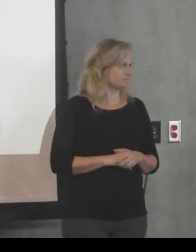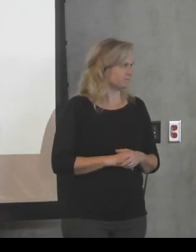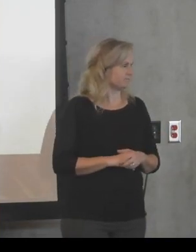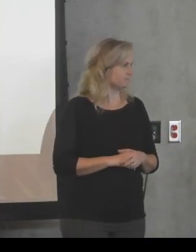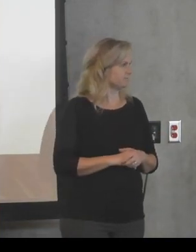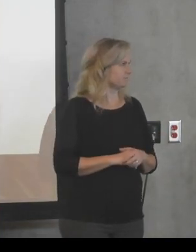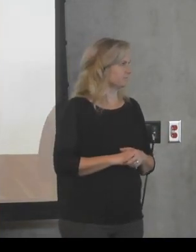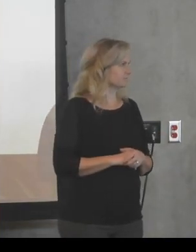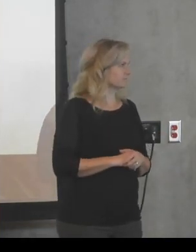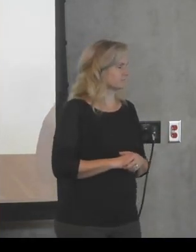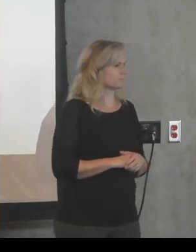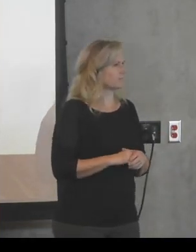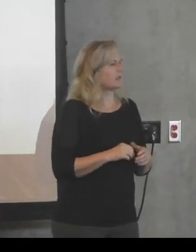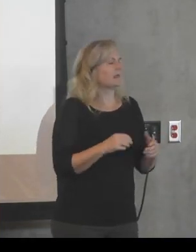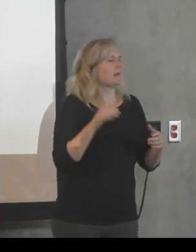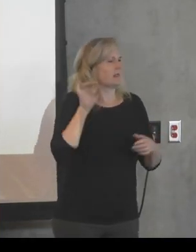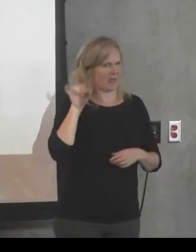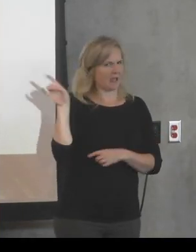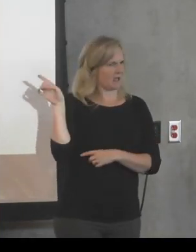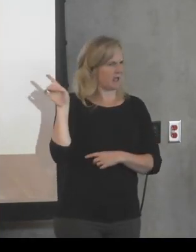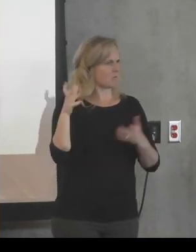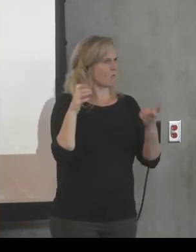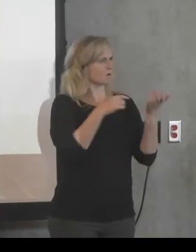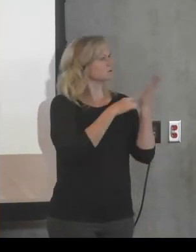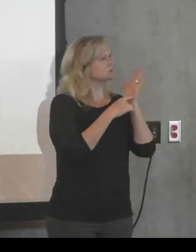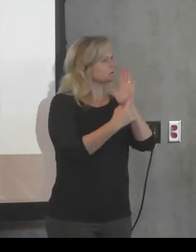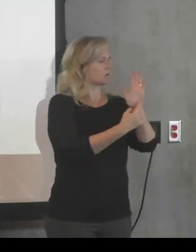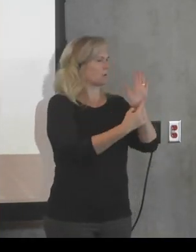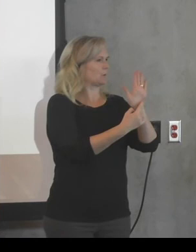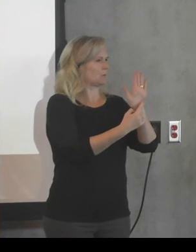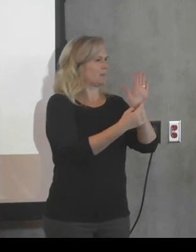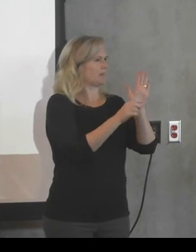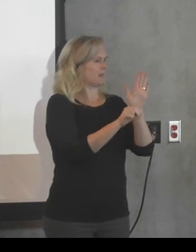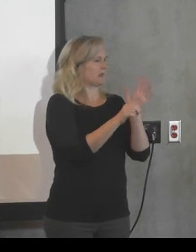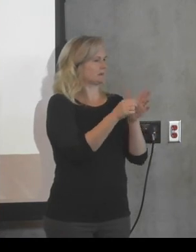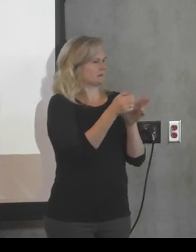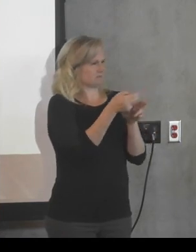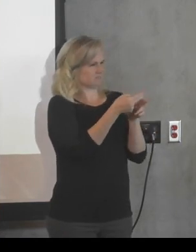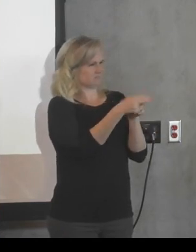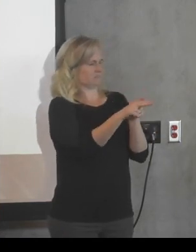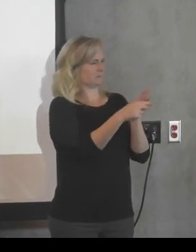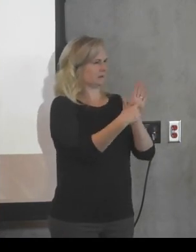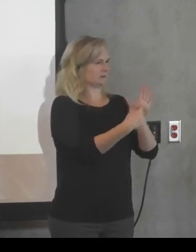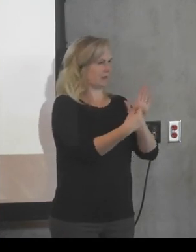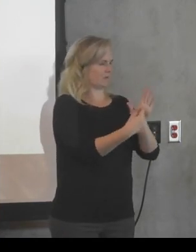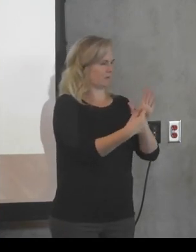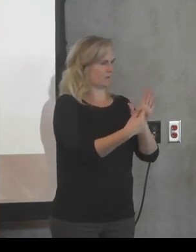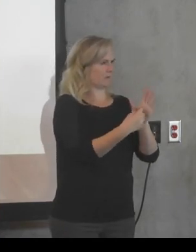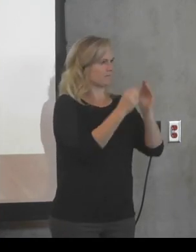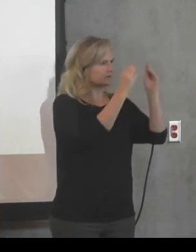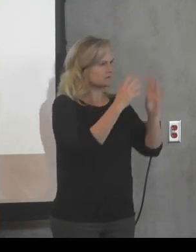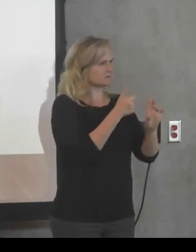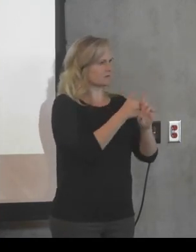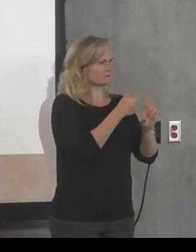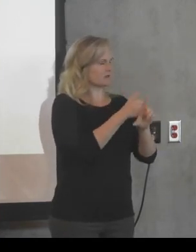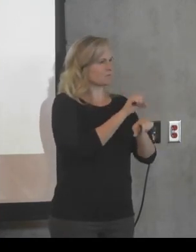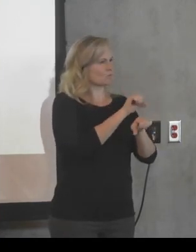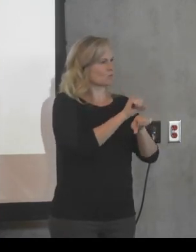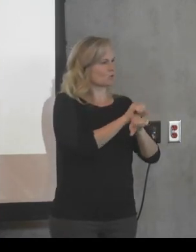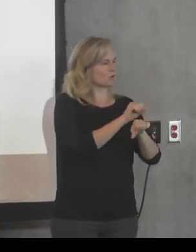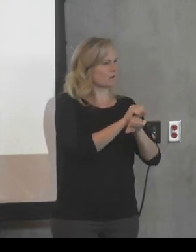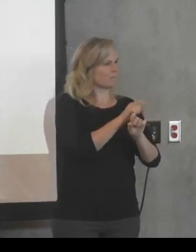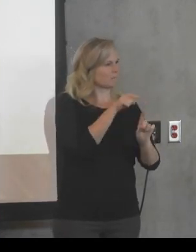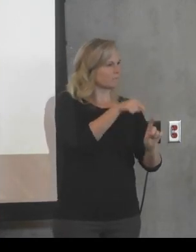I just wanted to show you that as a little example of a teacher working